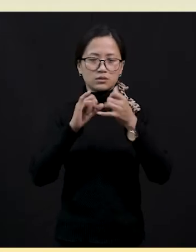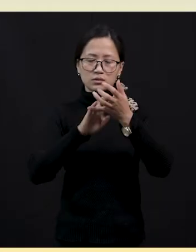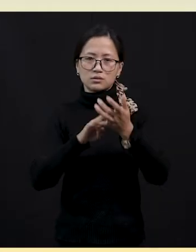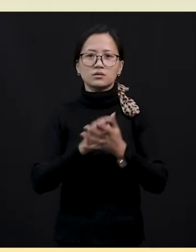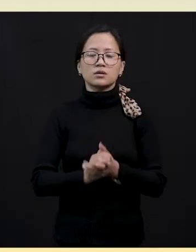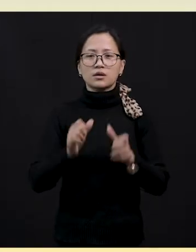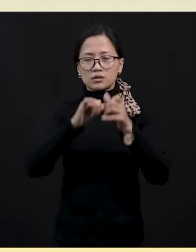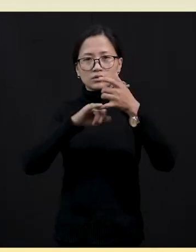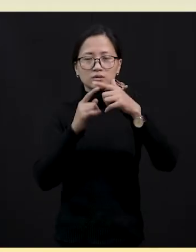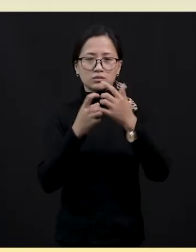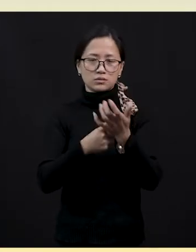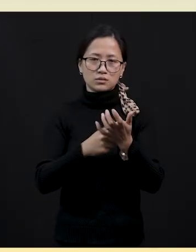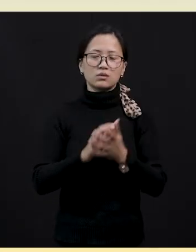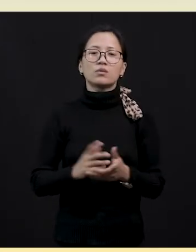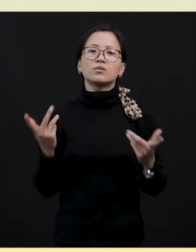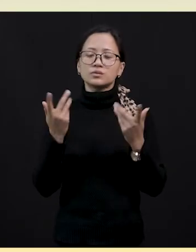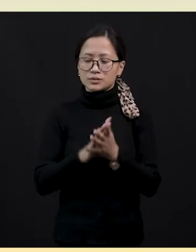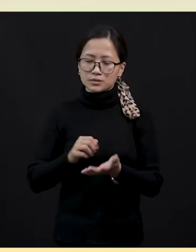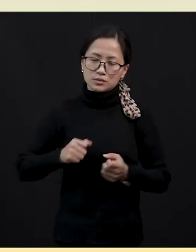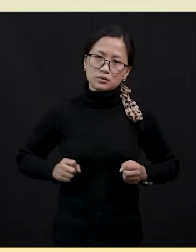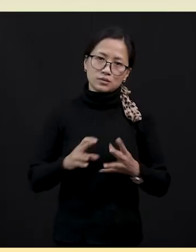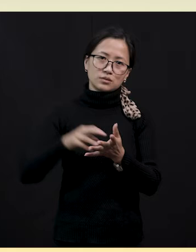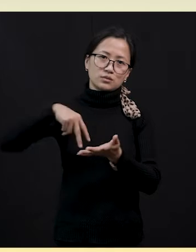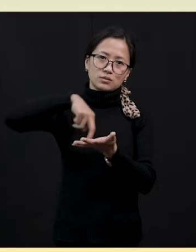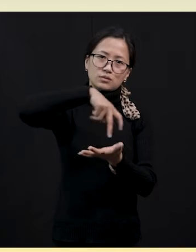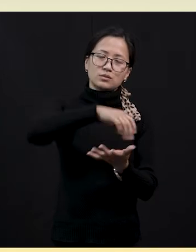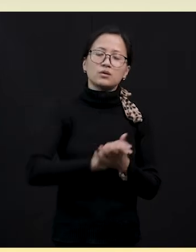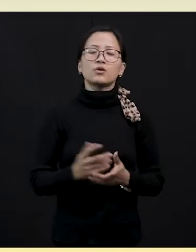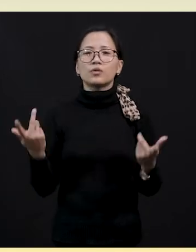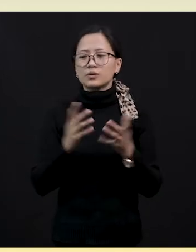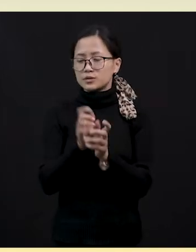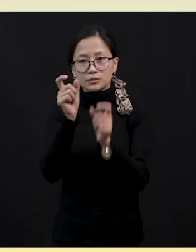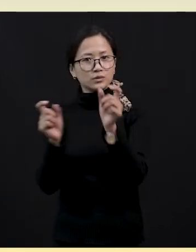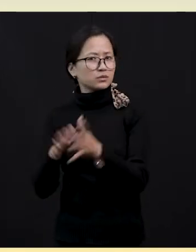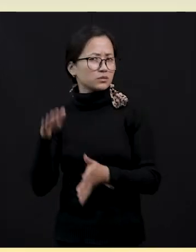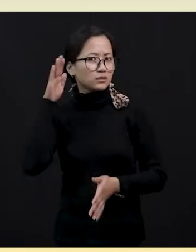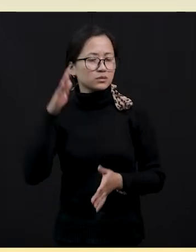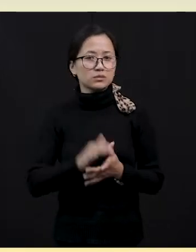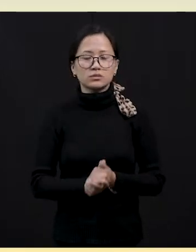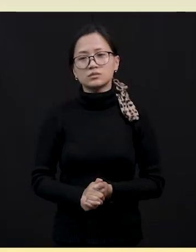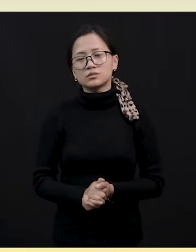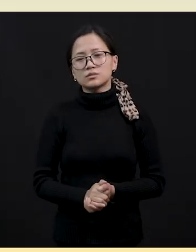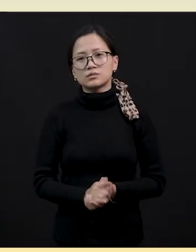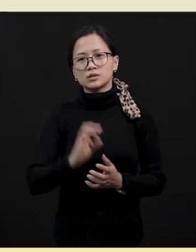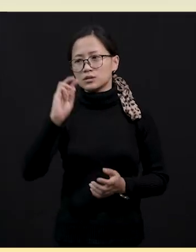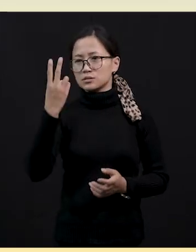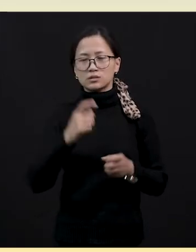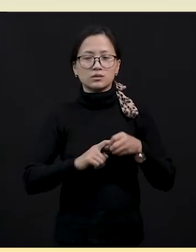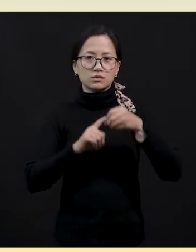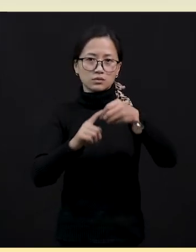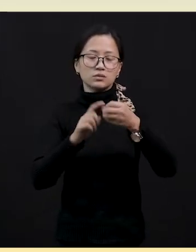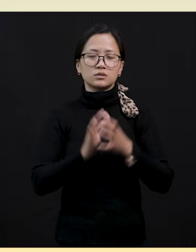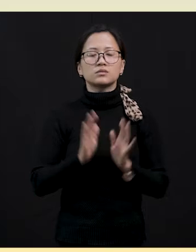when should I start to work, and what are the people that he should be listening to. So that was the second question